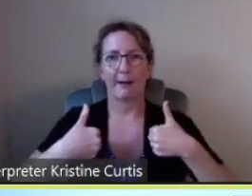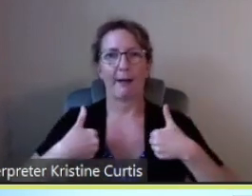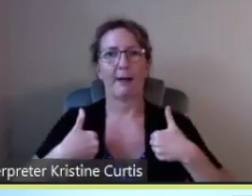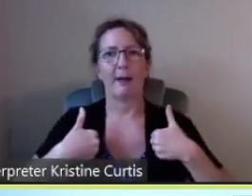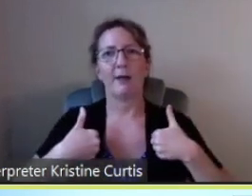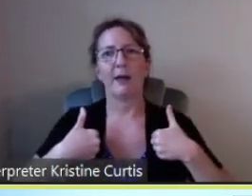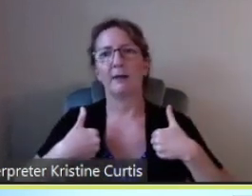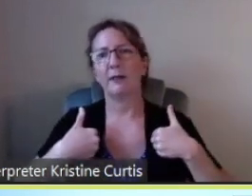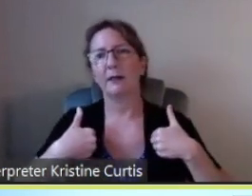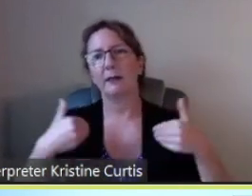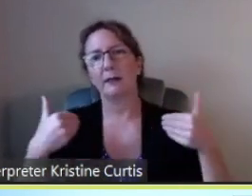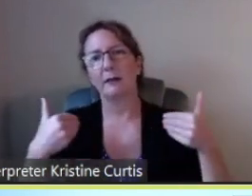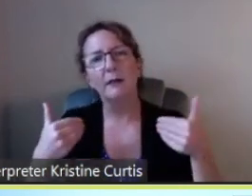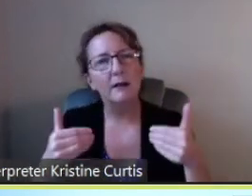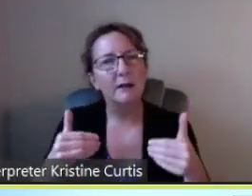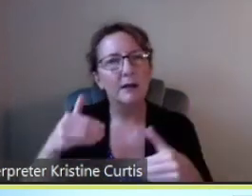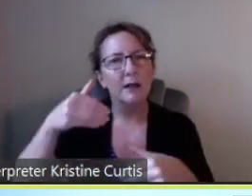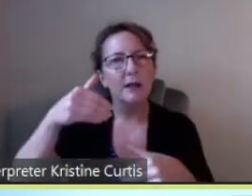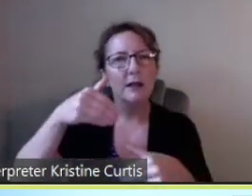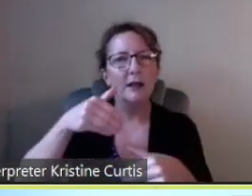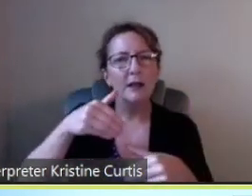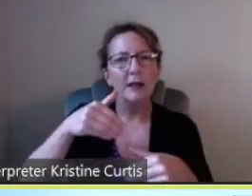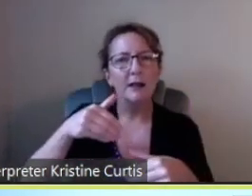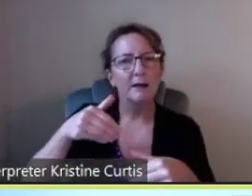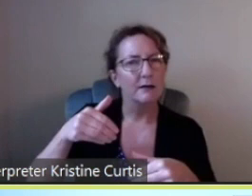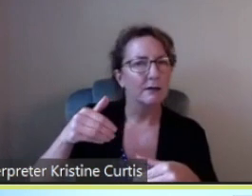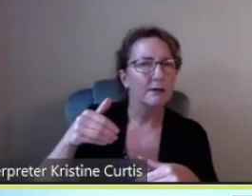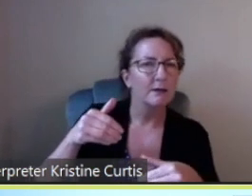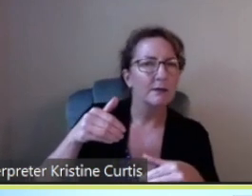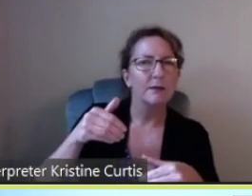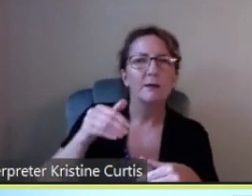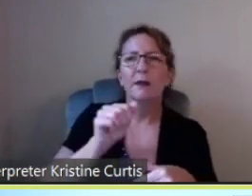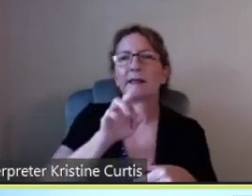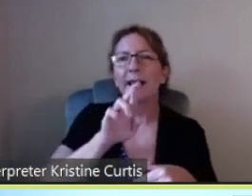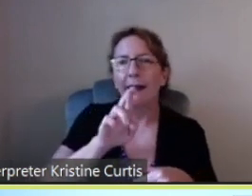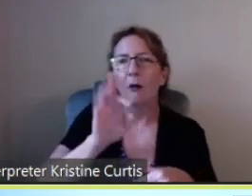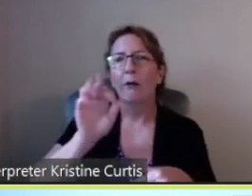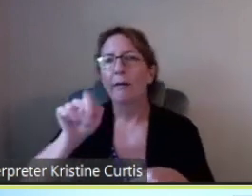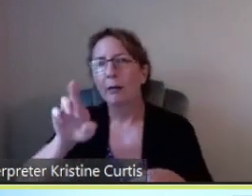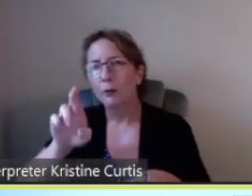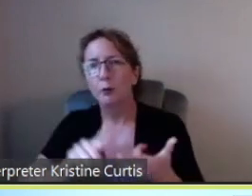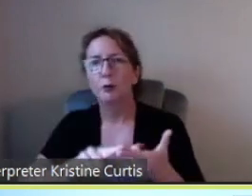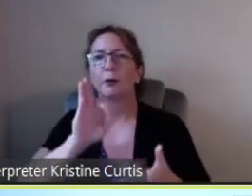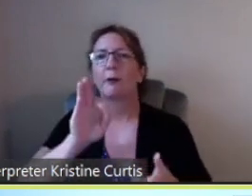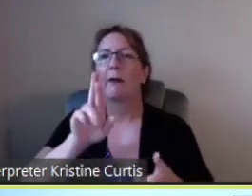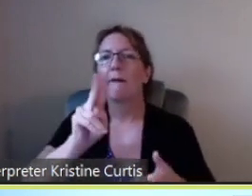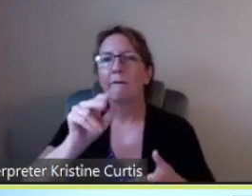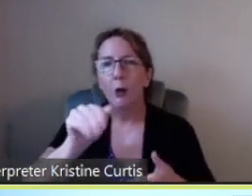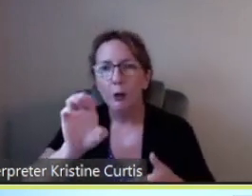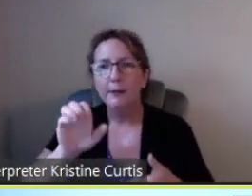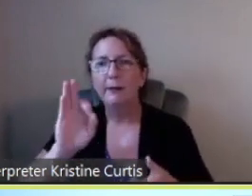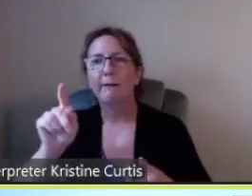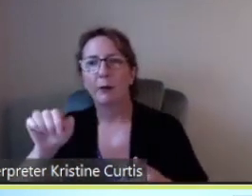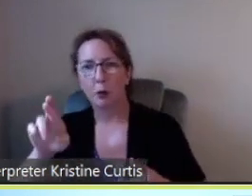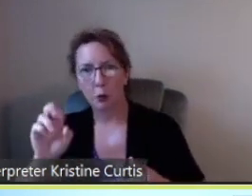best performance. And these materials generally include air filters, furnace filters, and so on. So for the figure on the left,